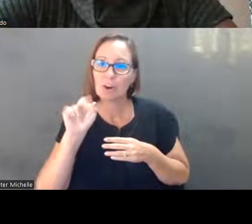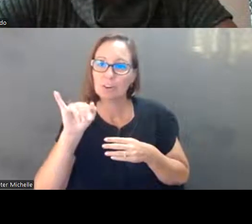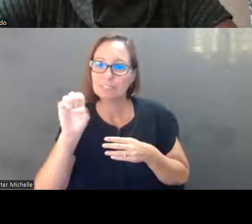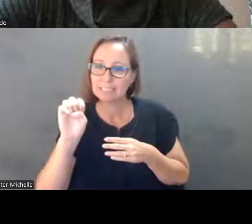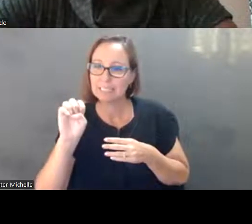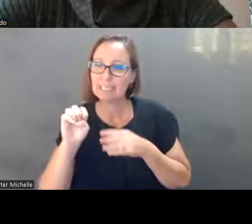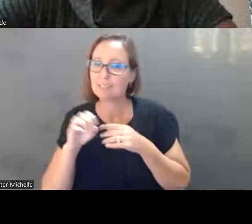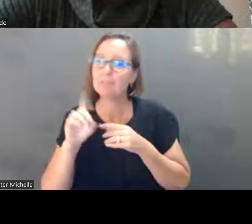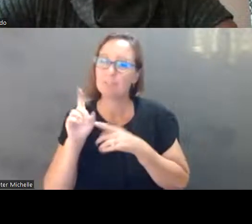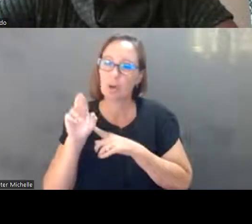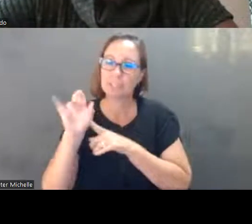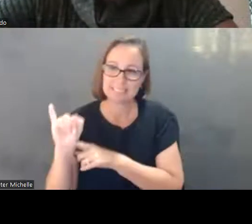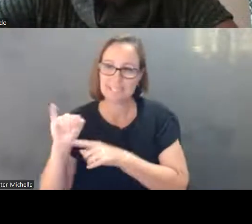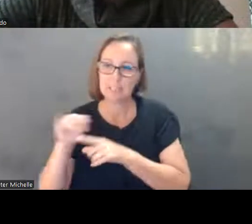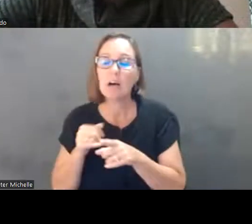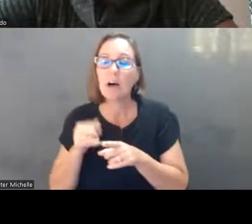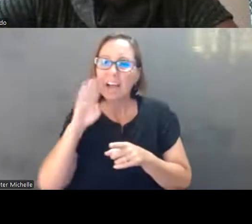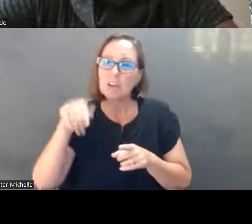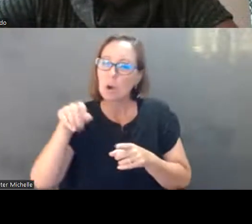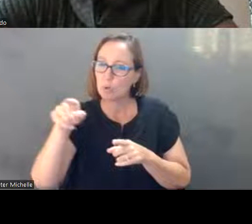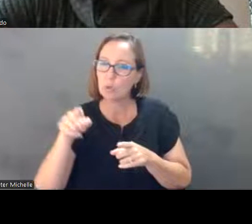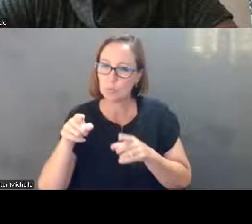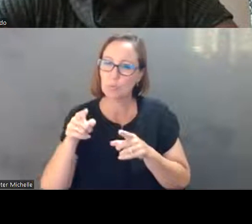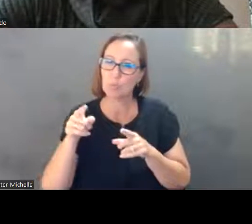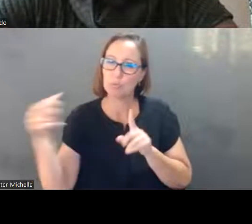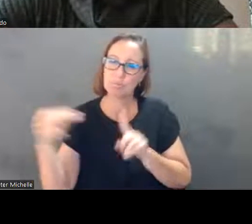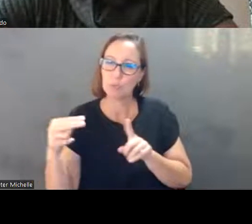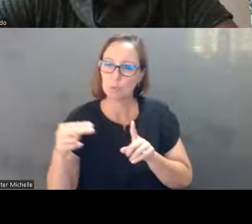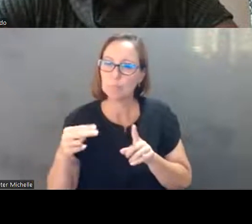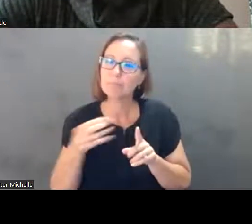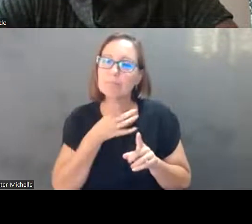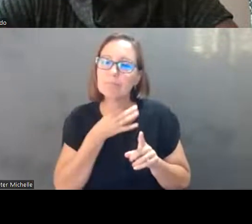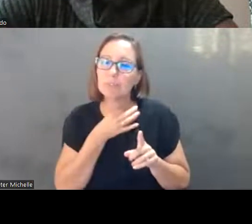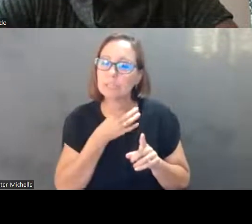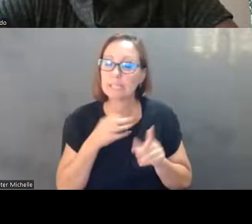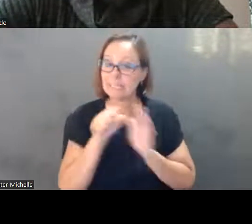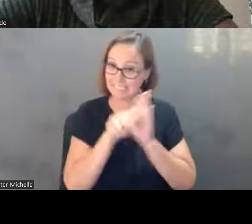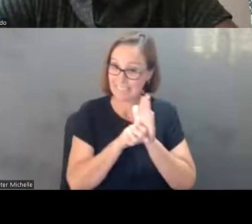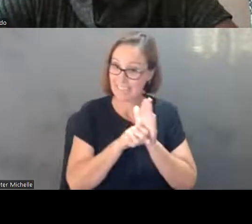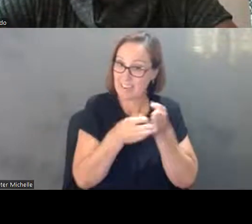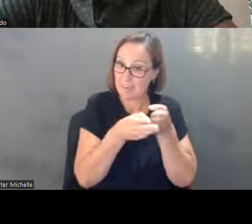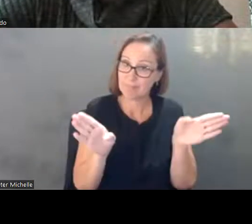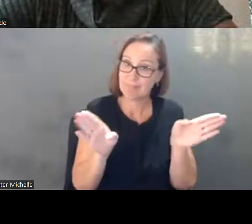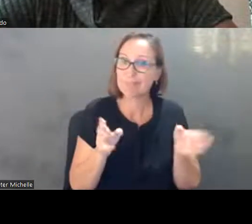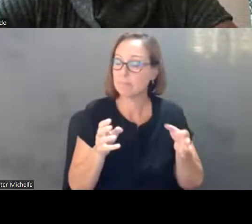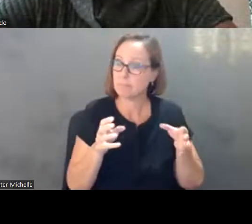so I know that, the state as a whole is putting forward a lot of different initiatives.